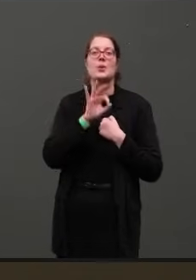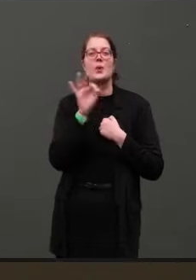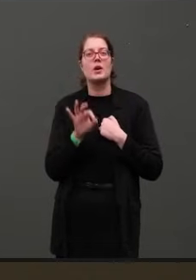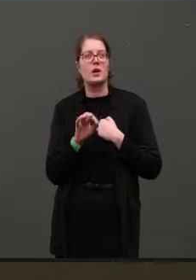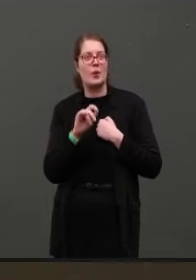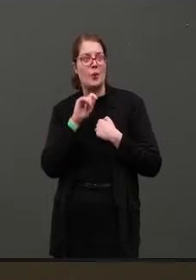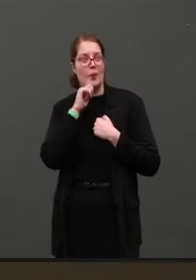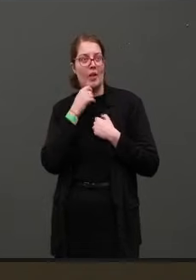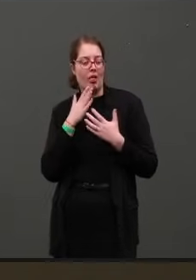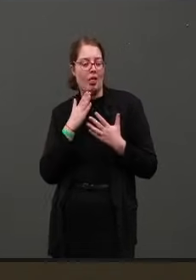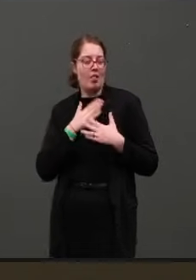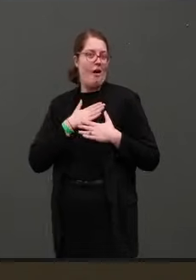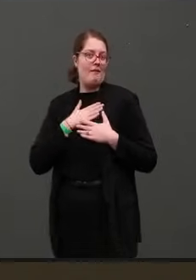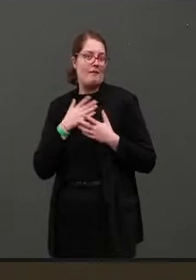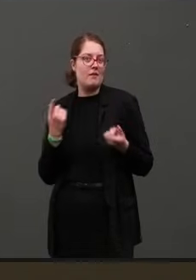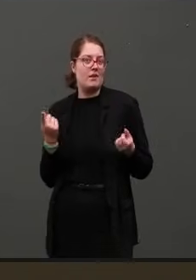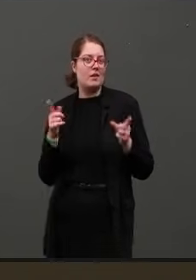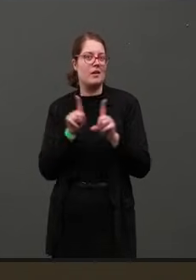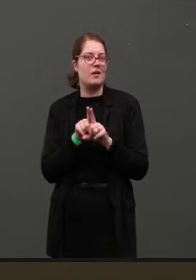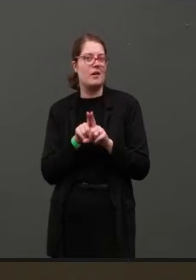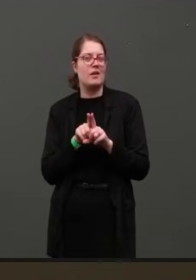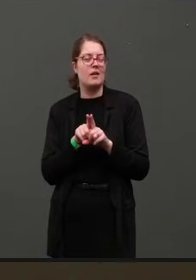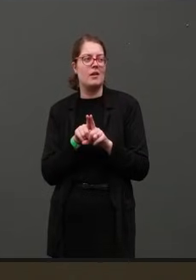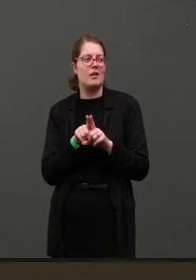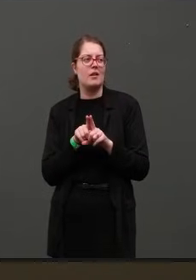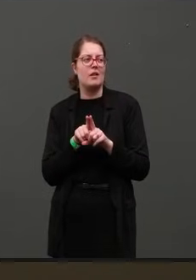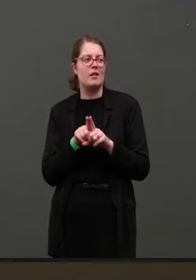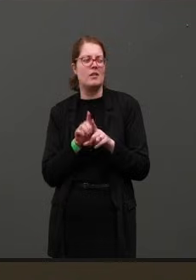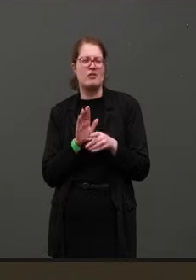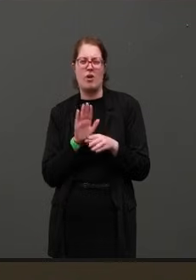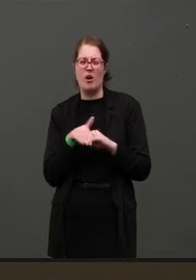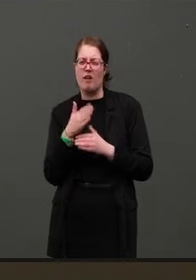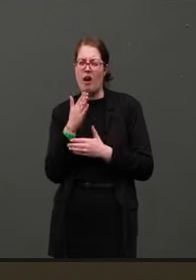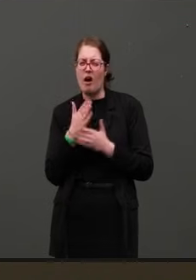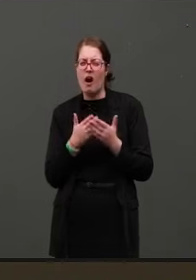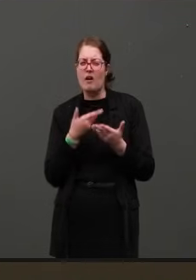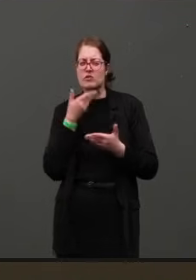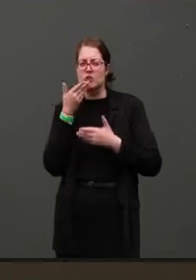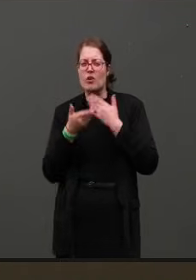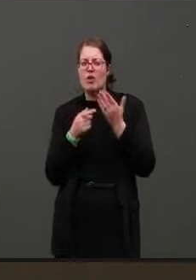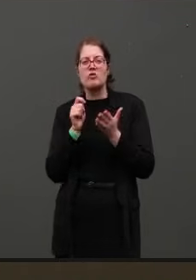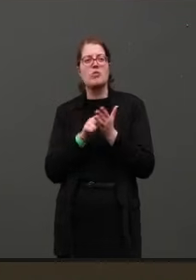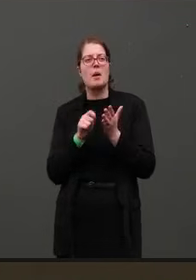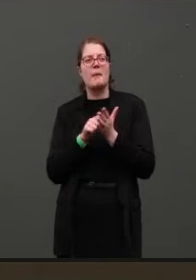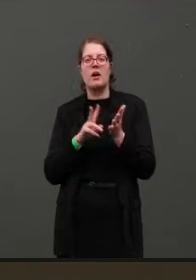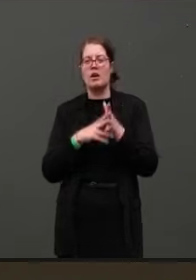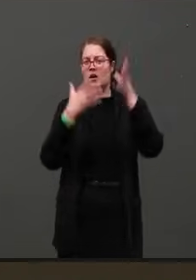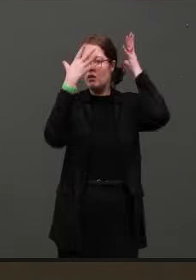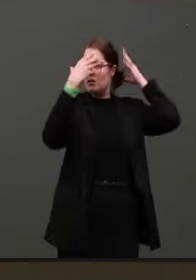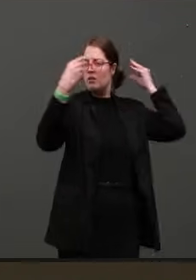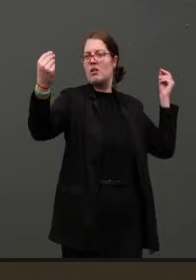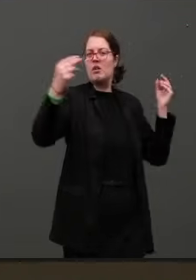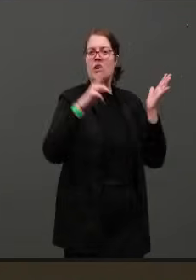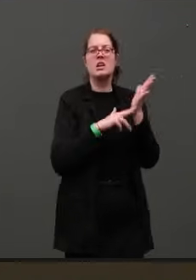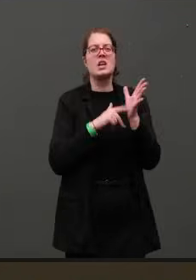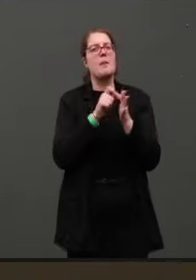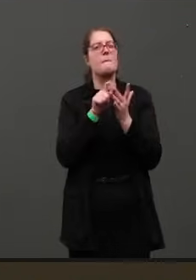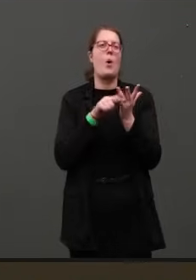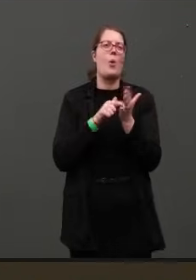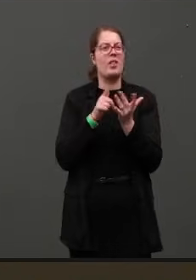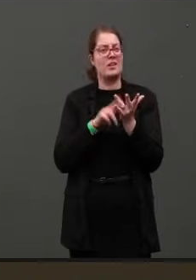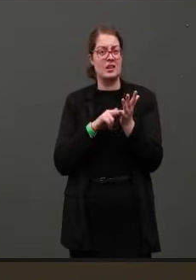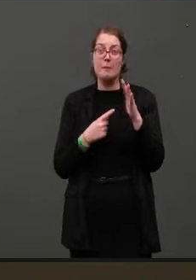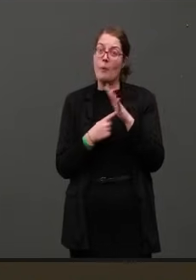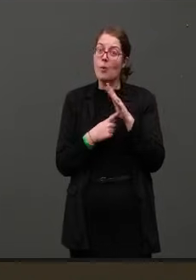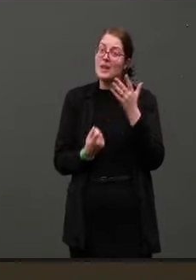love? But then you spend more than half the story writing about Napoleon, because, look, that was important stuff happening at the